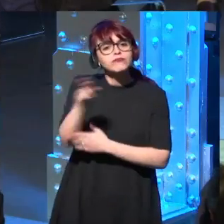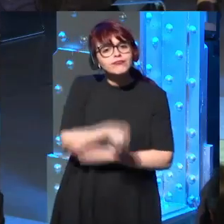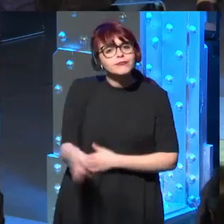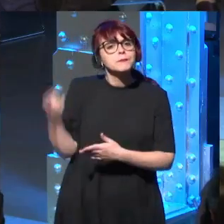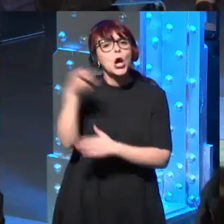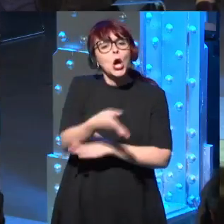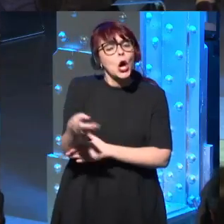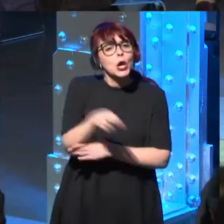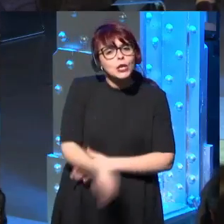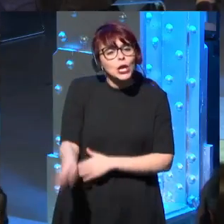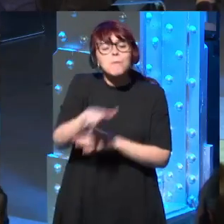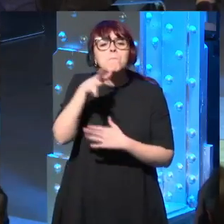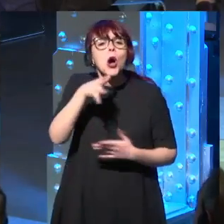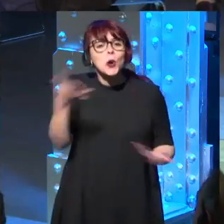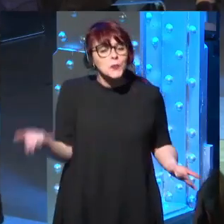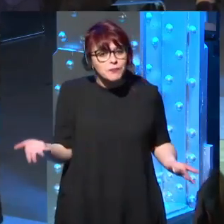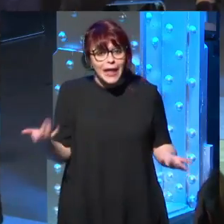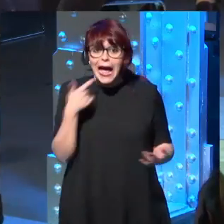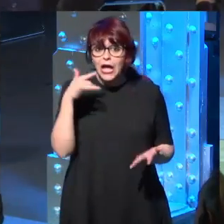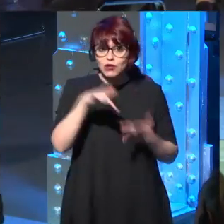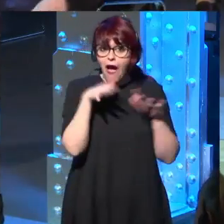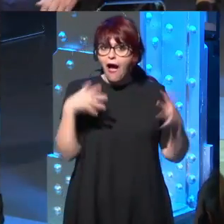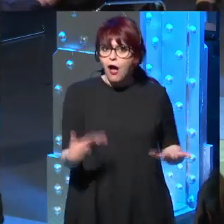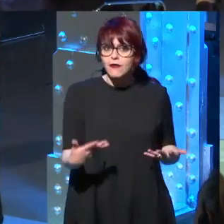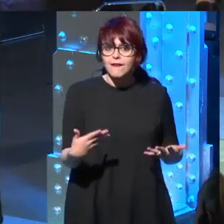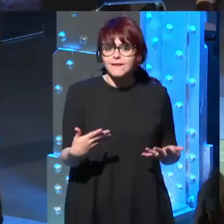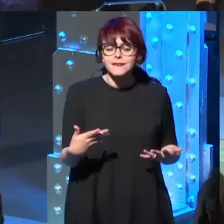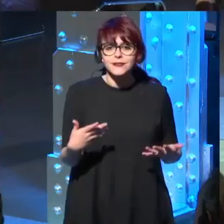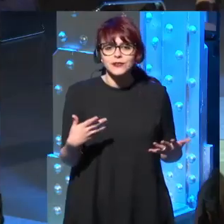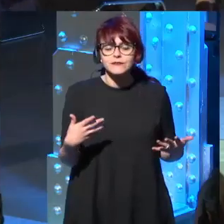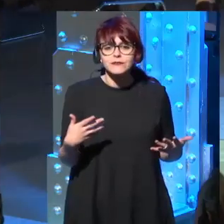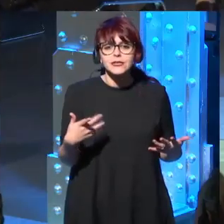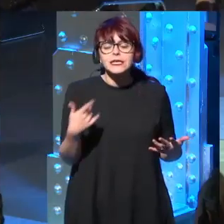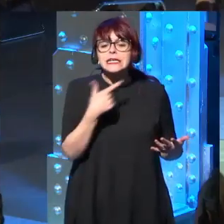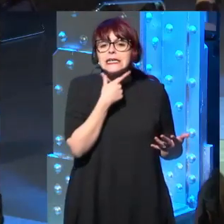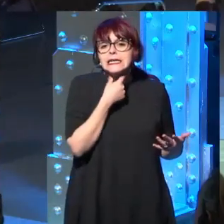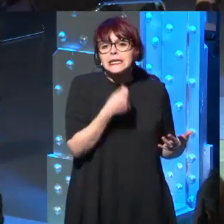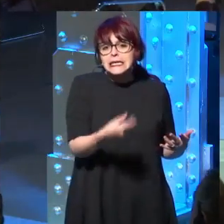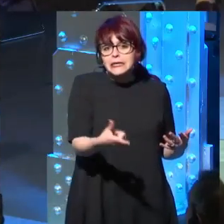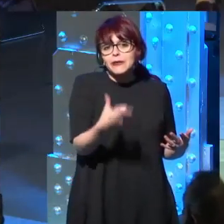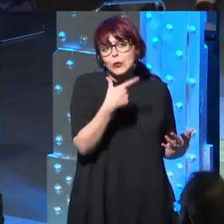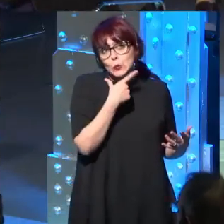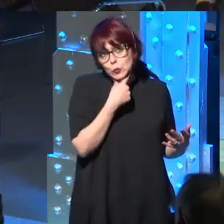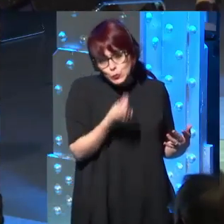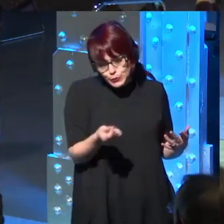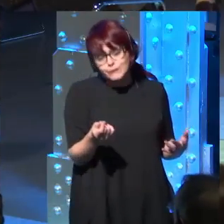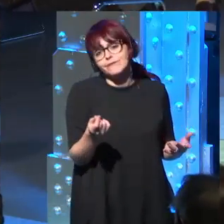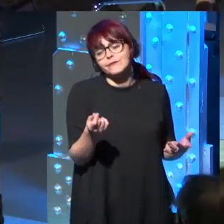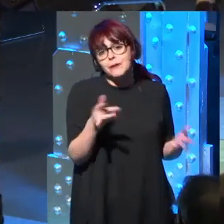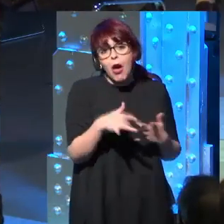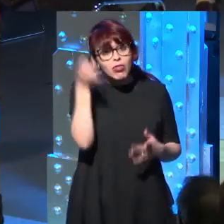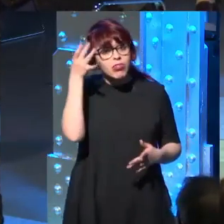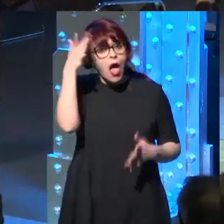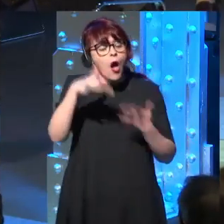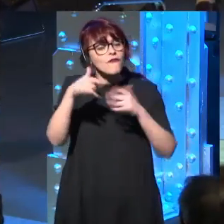Okay. This time, of course, first of all, I like the museumness of museum, that you go to a